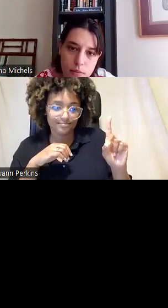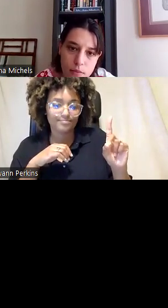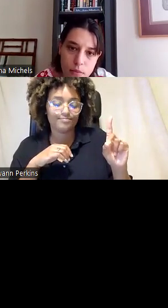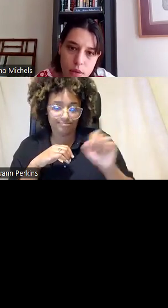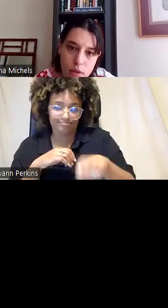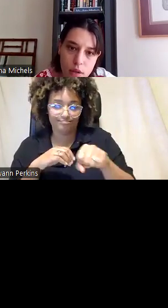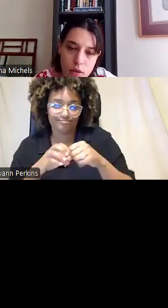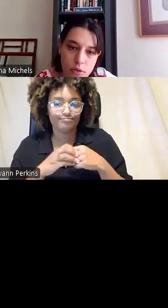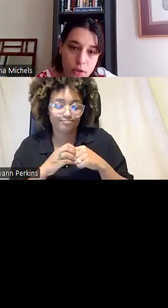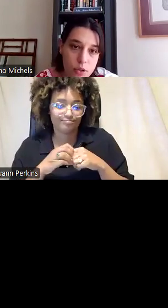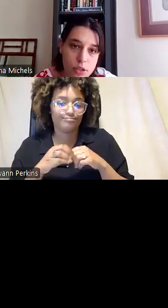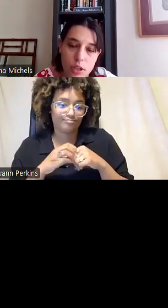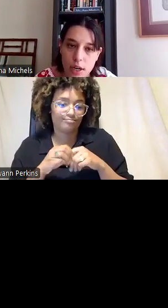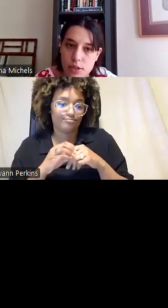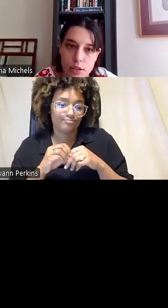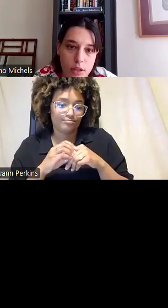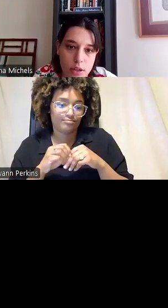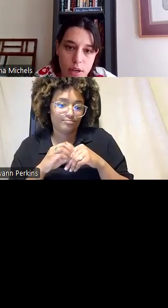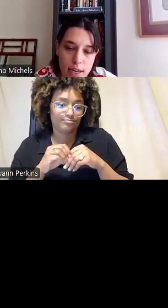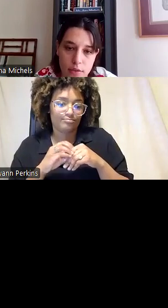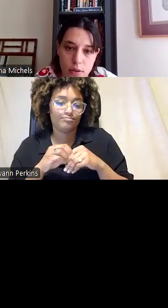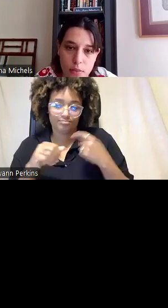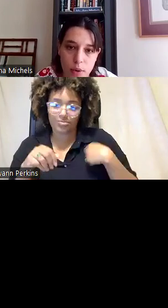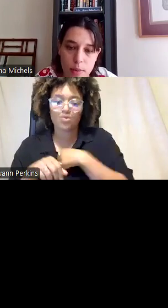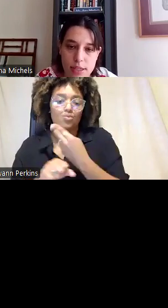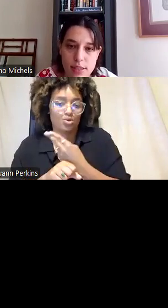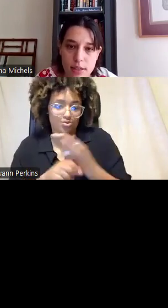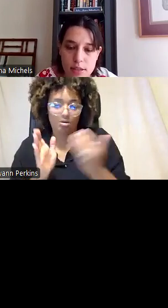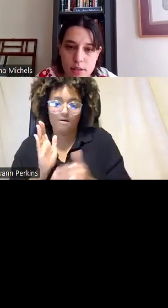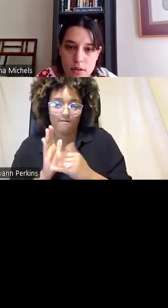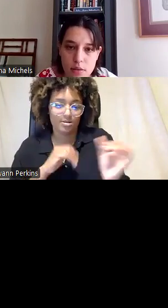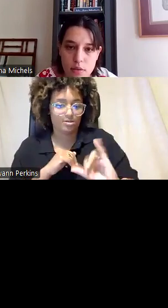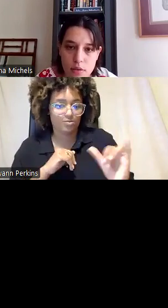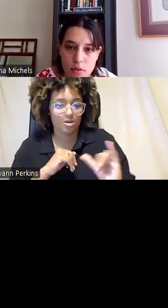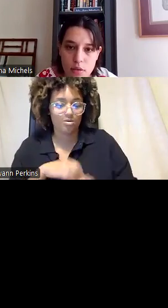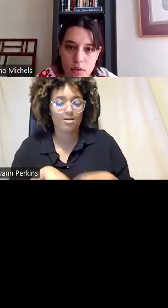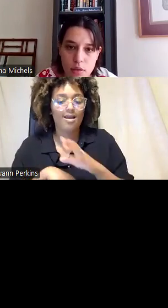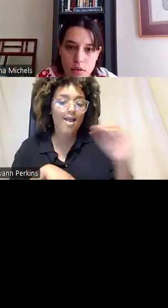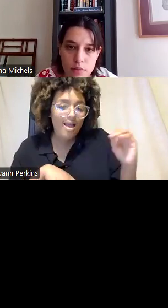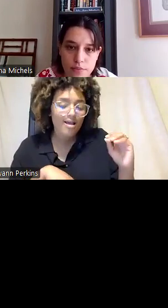refer folks to turnarounds or any of the rape crisis centers.